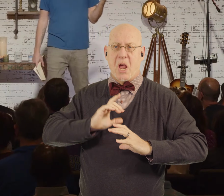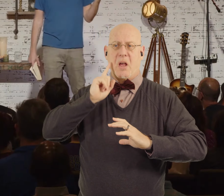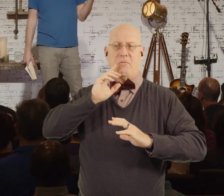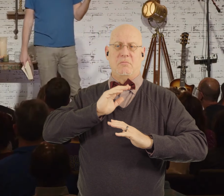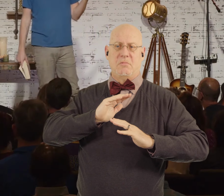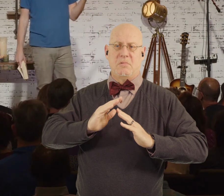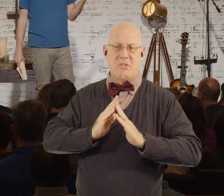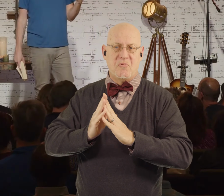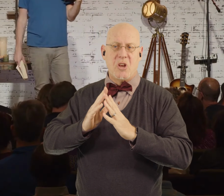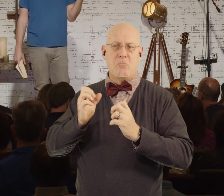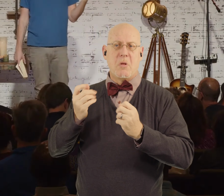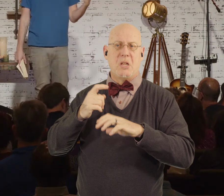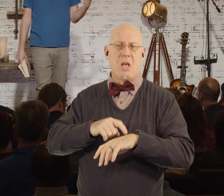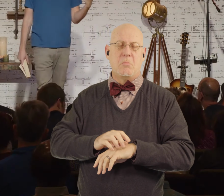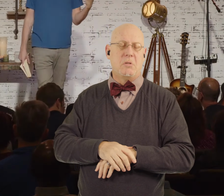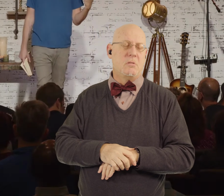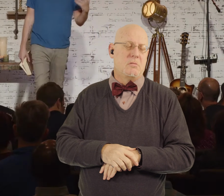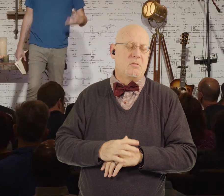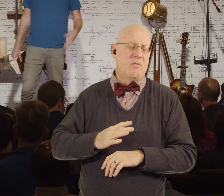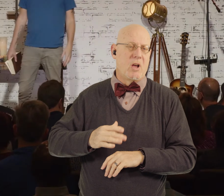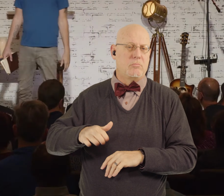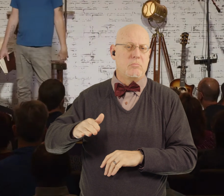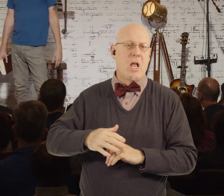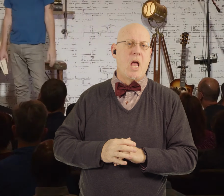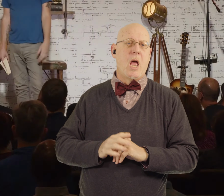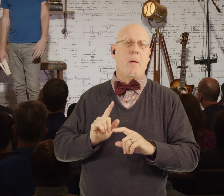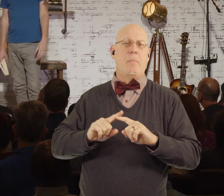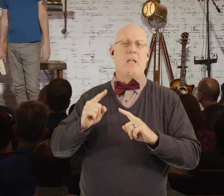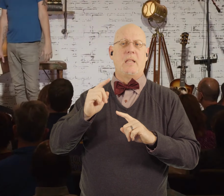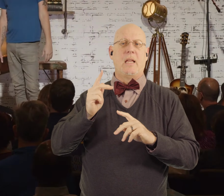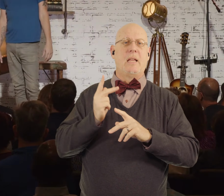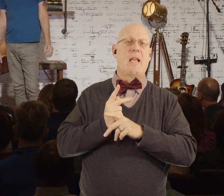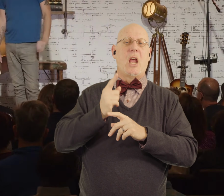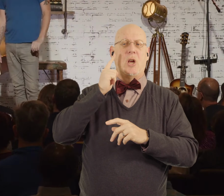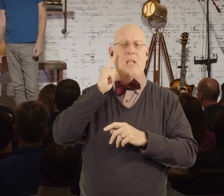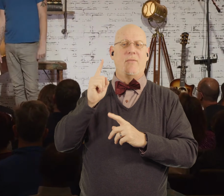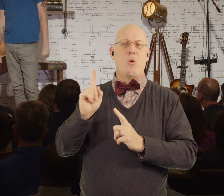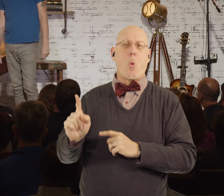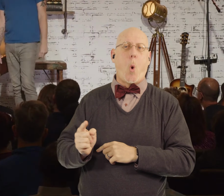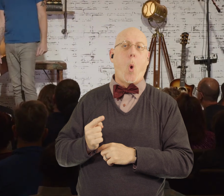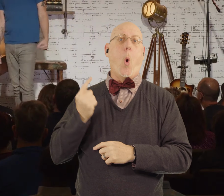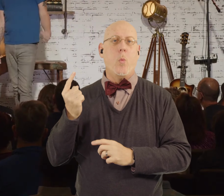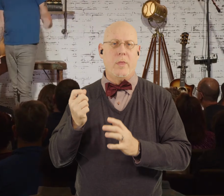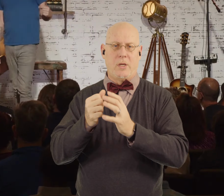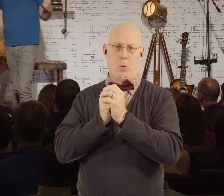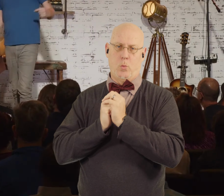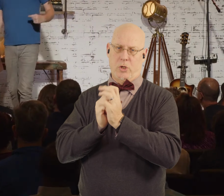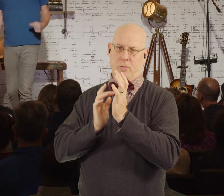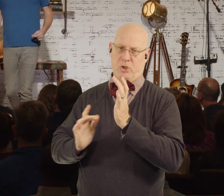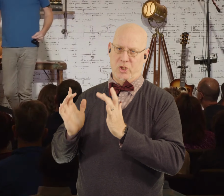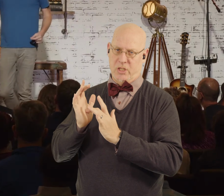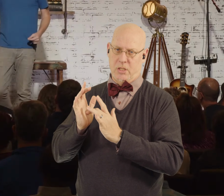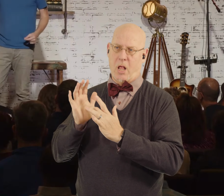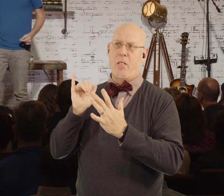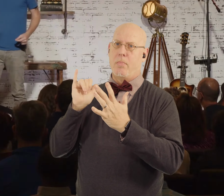good for morale. It was good for civilization a lot of times. They only cared if you worshiped him